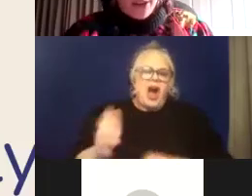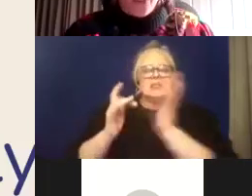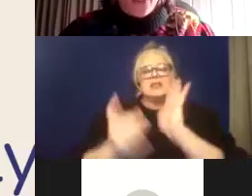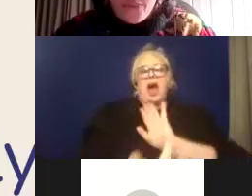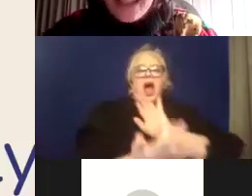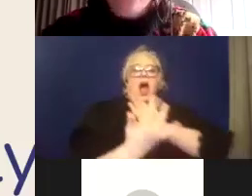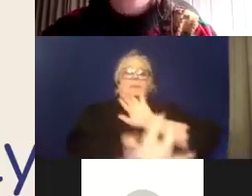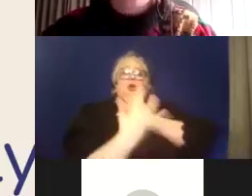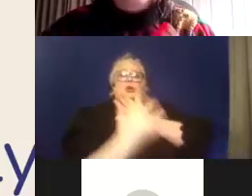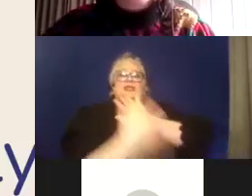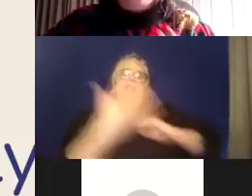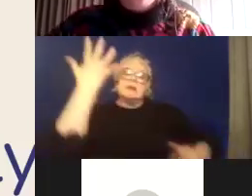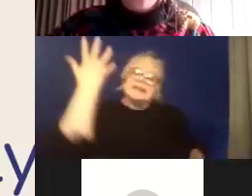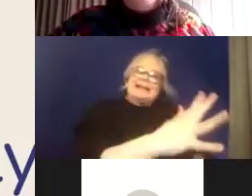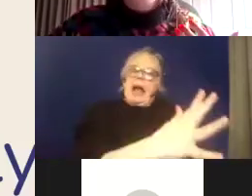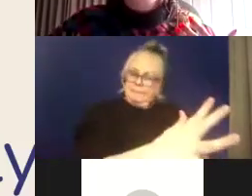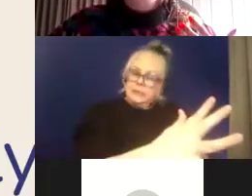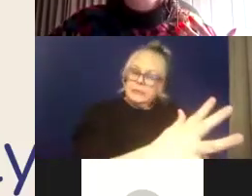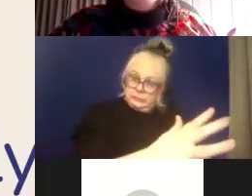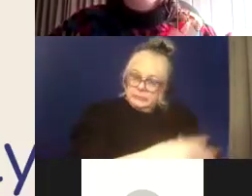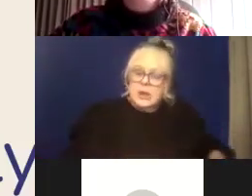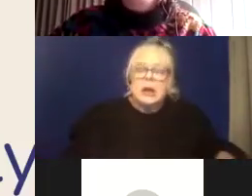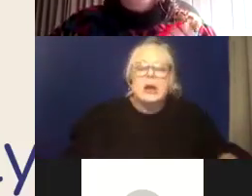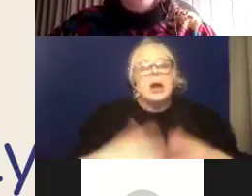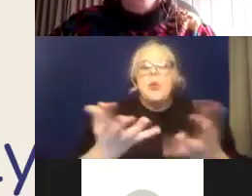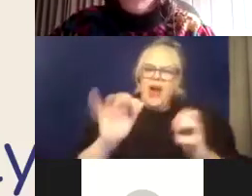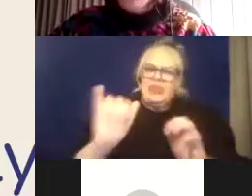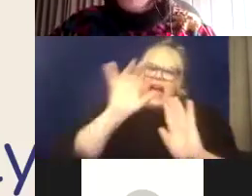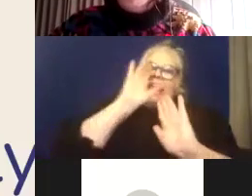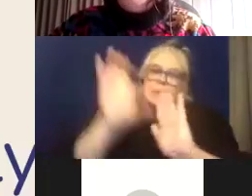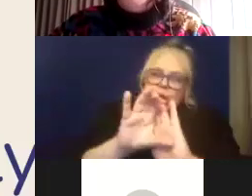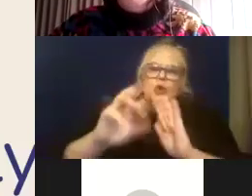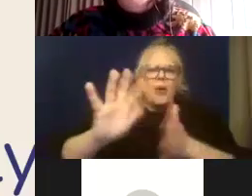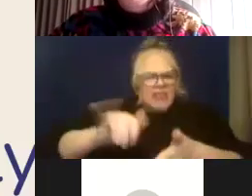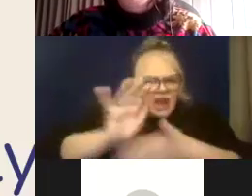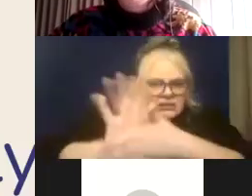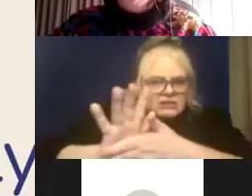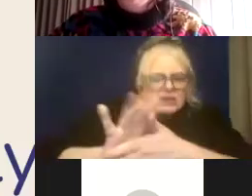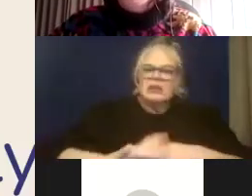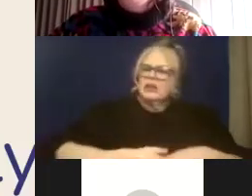Is the thing that got them over the mountain of